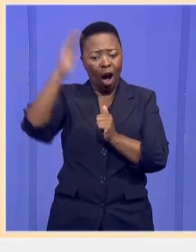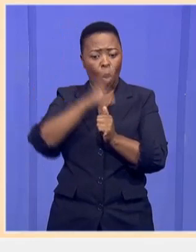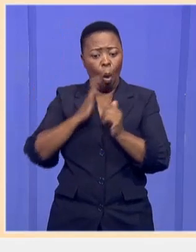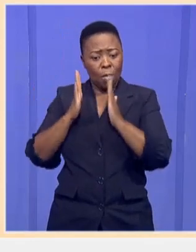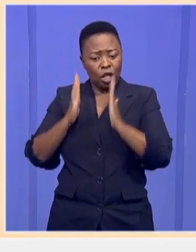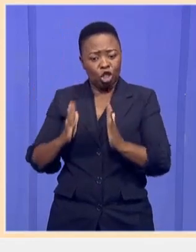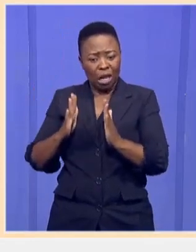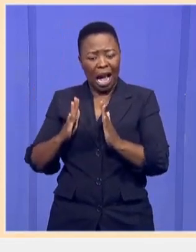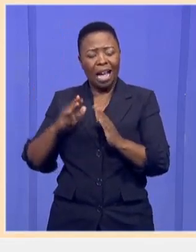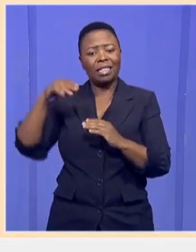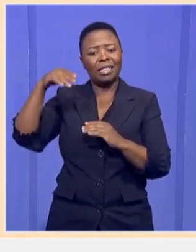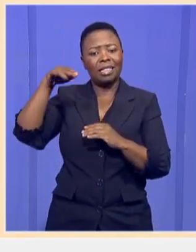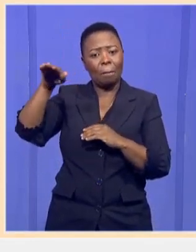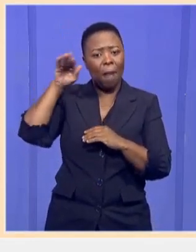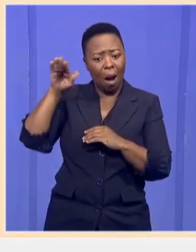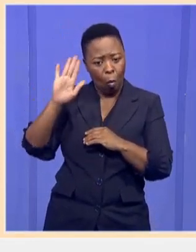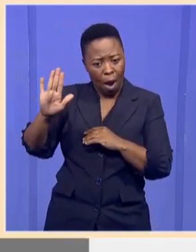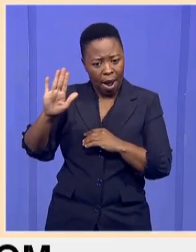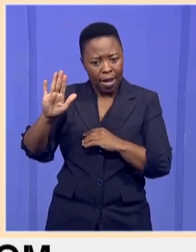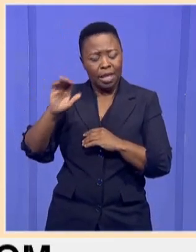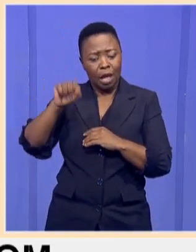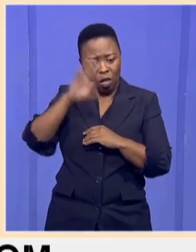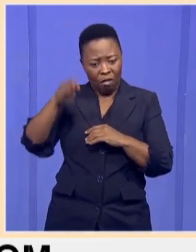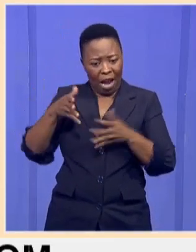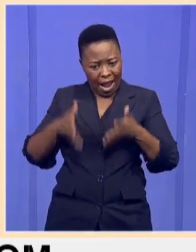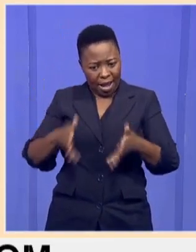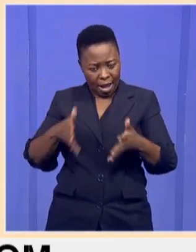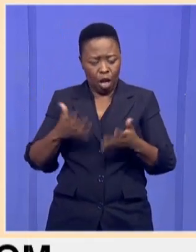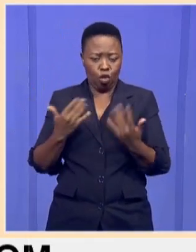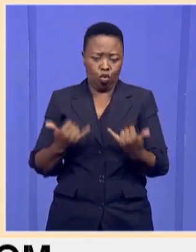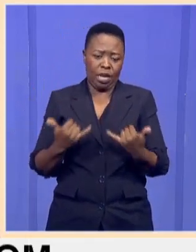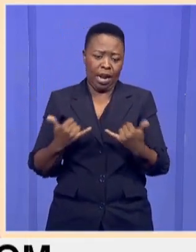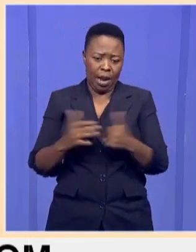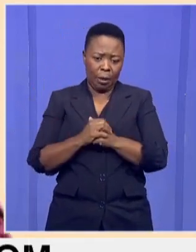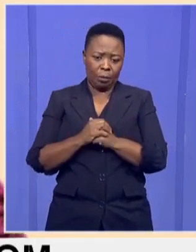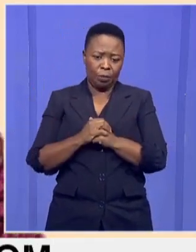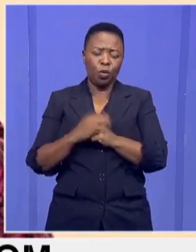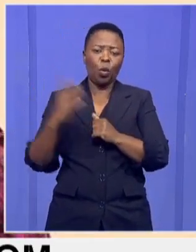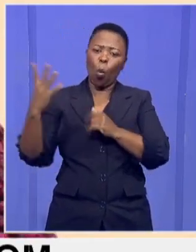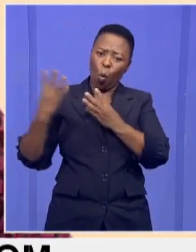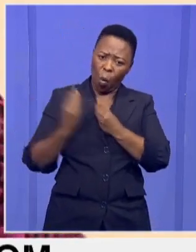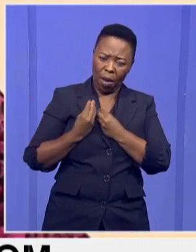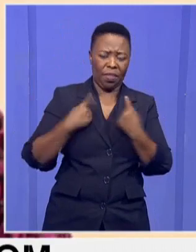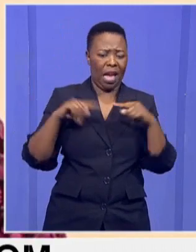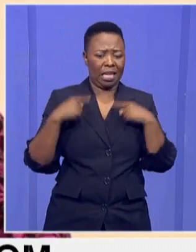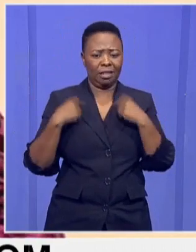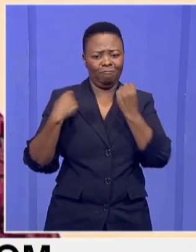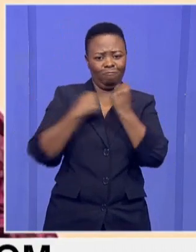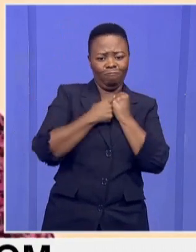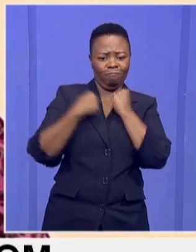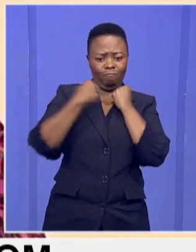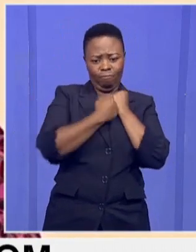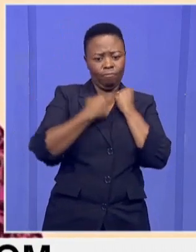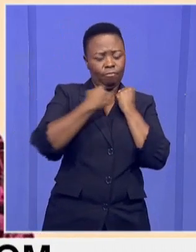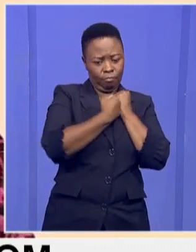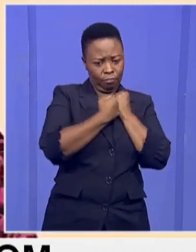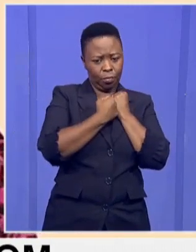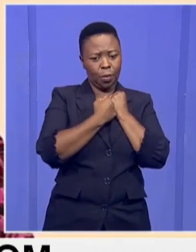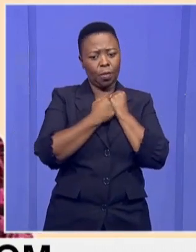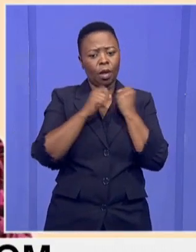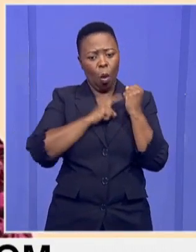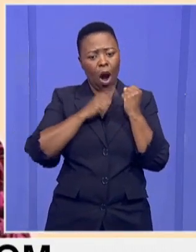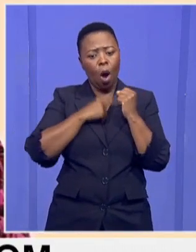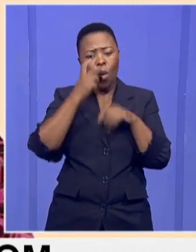Zimbabwe to South Africa, for being here today and working with us as we sought to